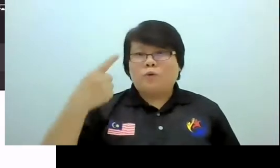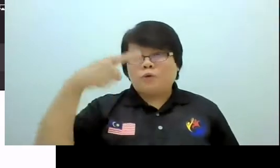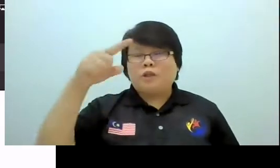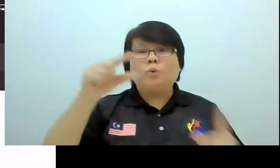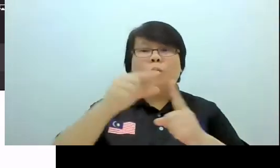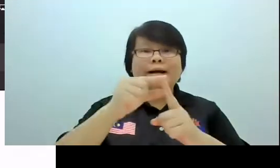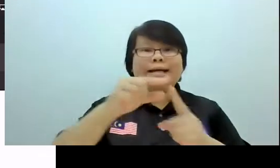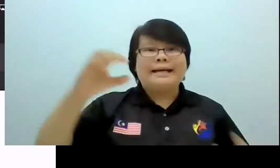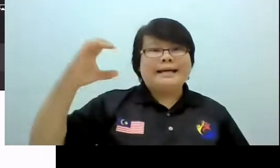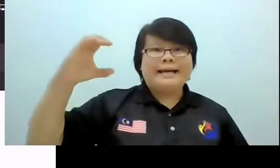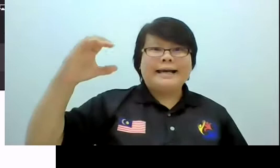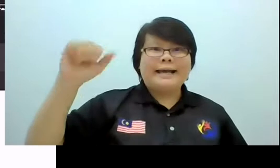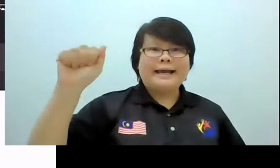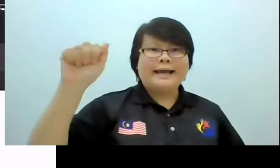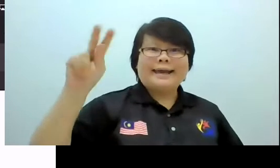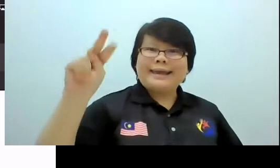Find for the word